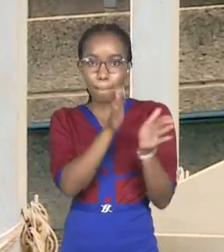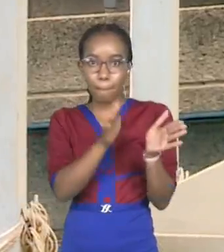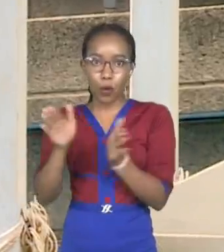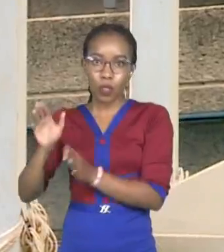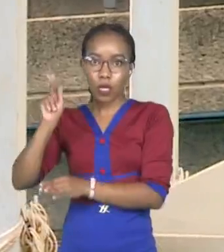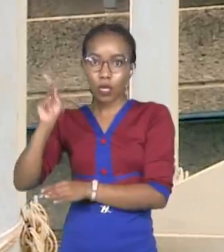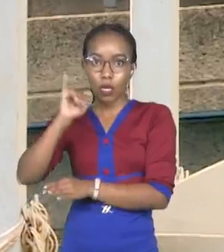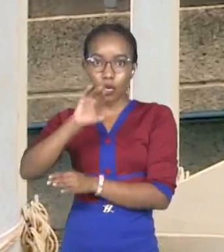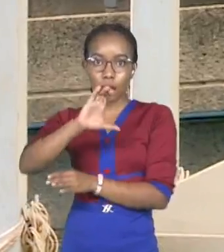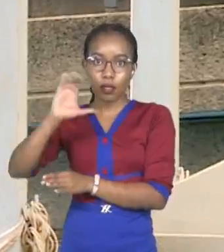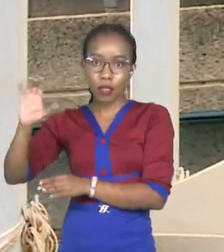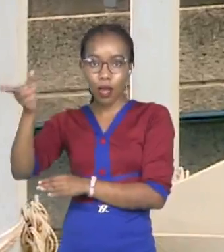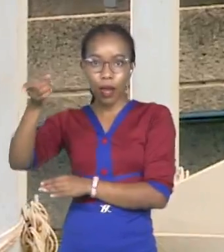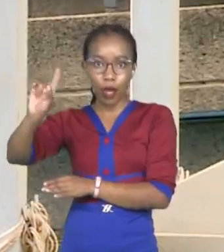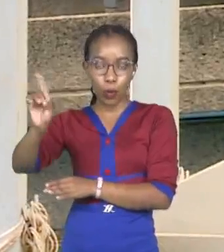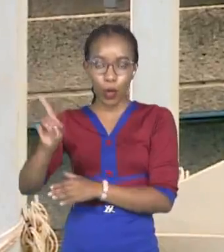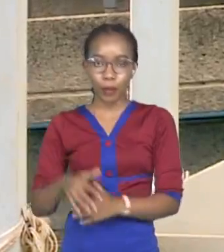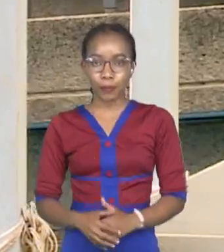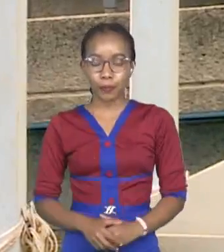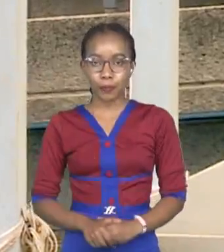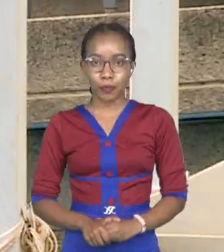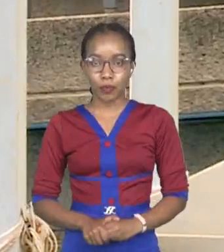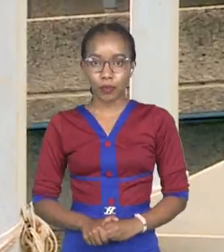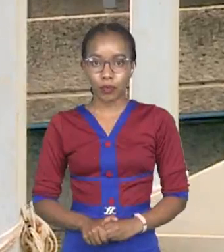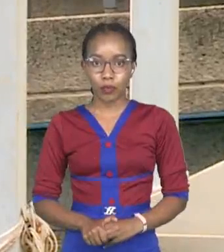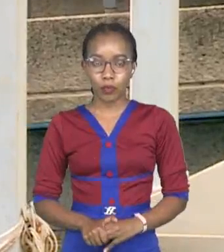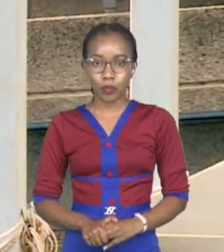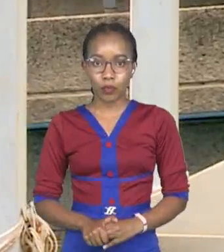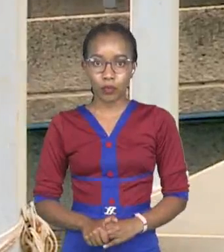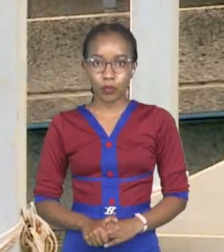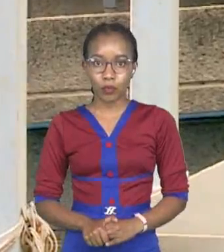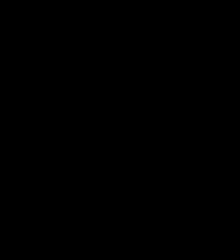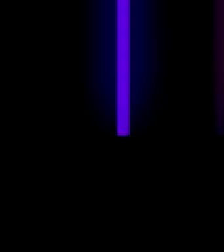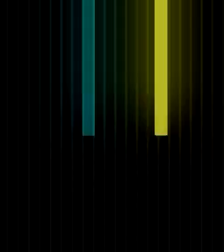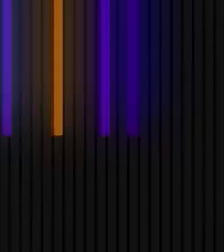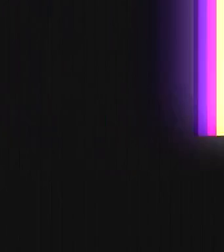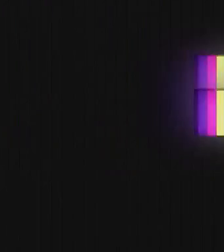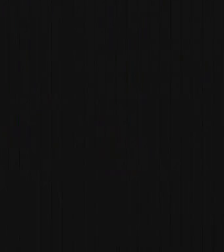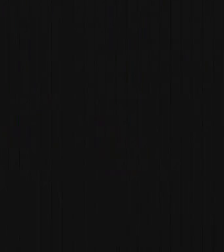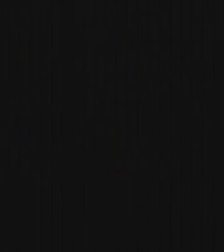KICC in Nairobi. NAMUKANA SAMWEL, Switch TV, Nairobi.